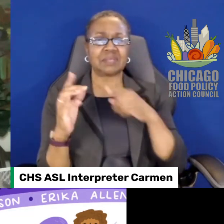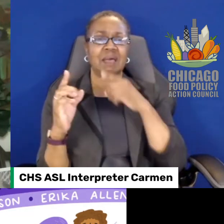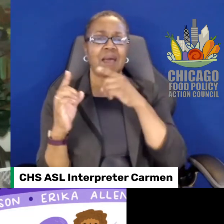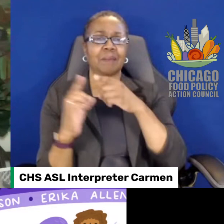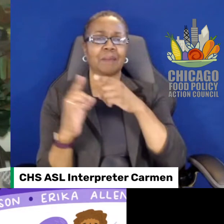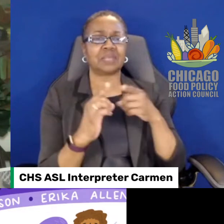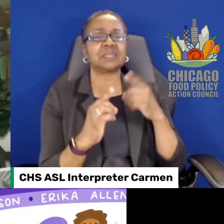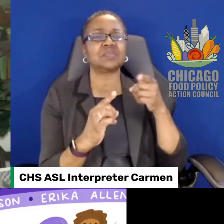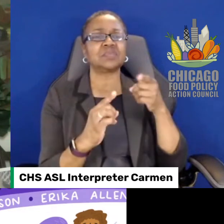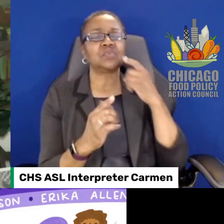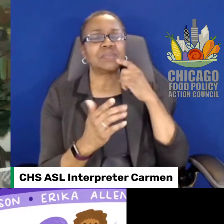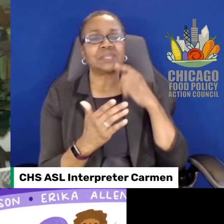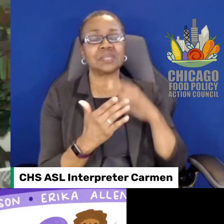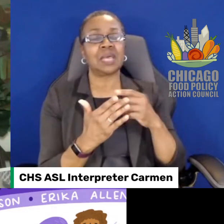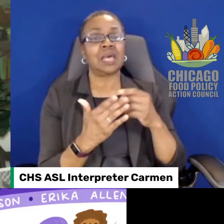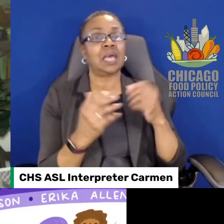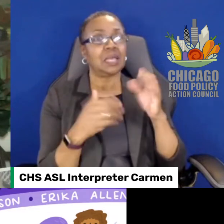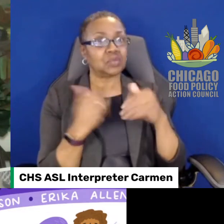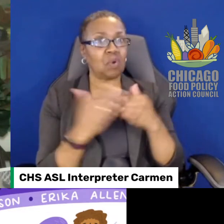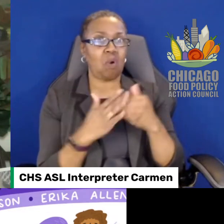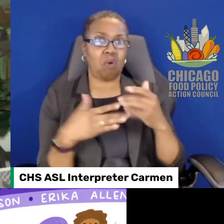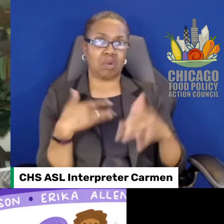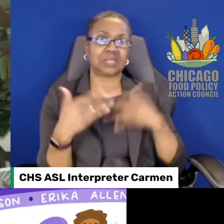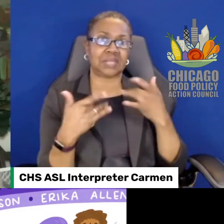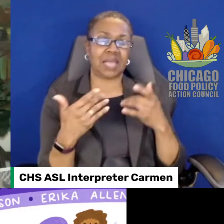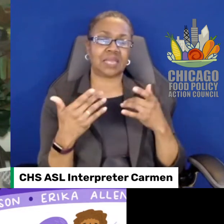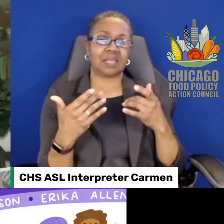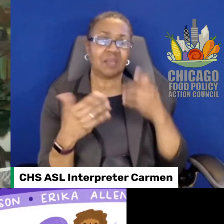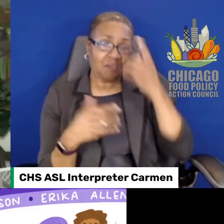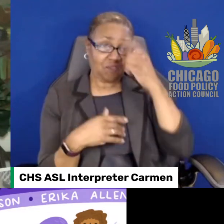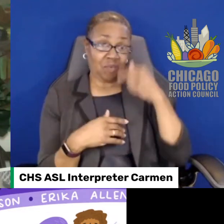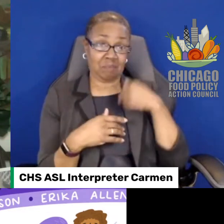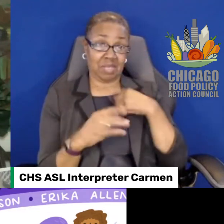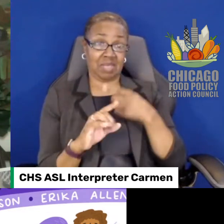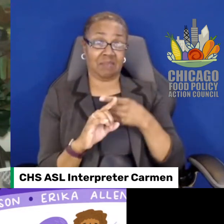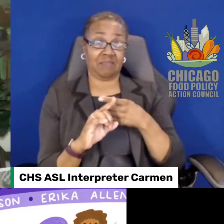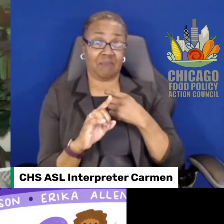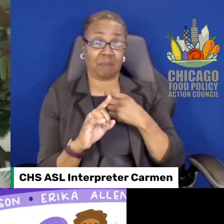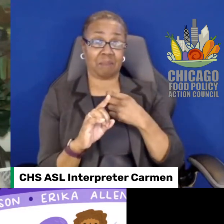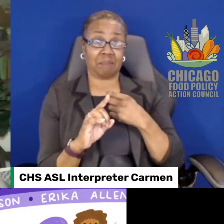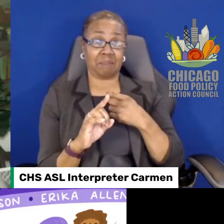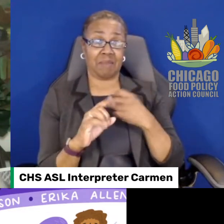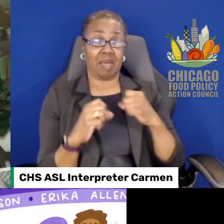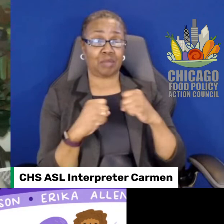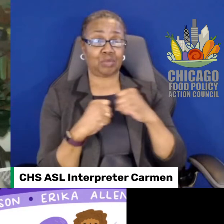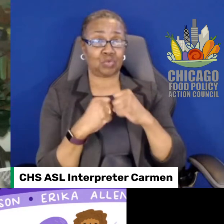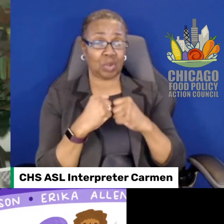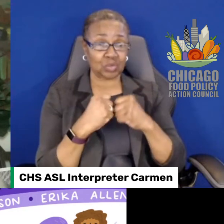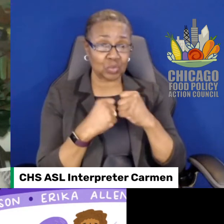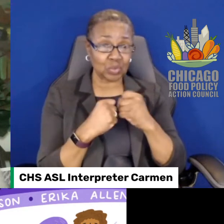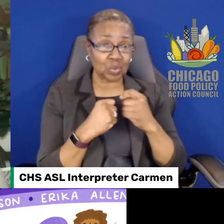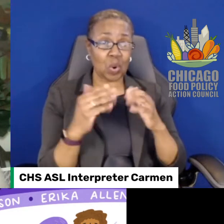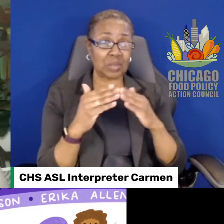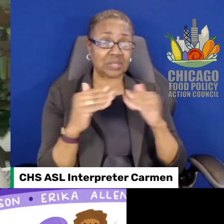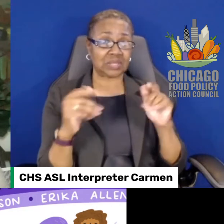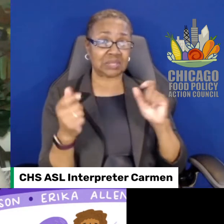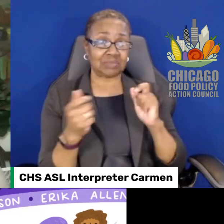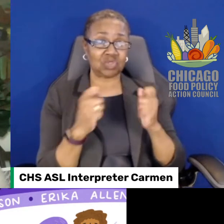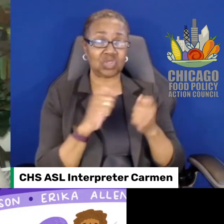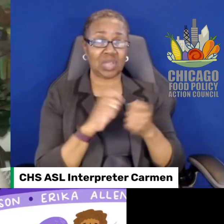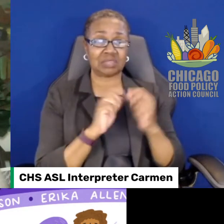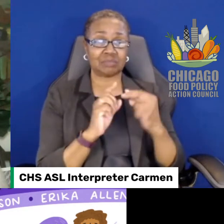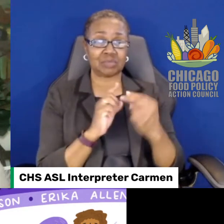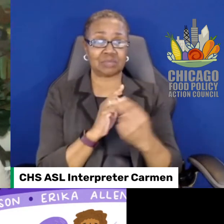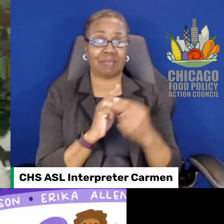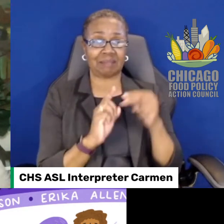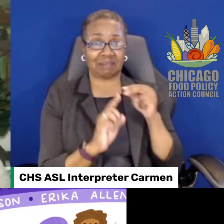is exciting. I think for me, from like a structural or a systems change perspective,